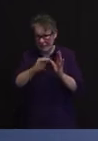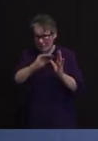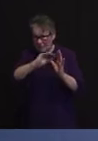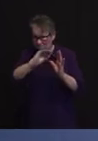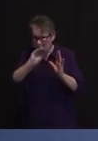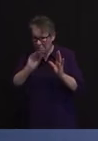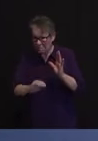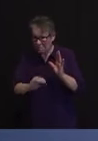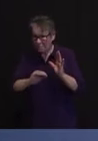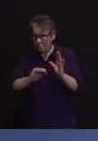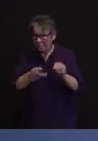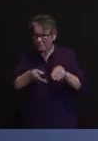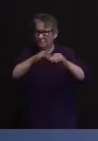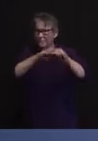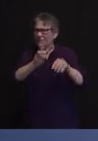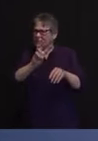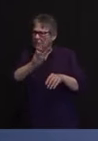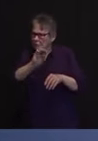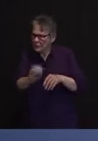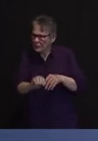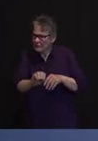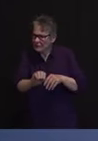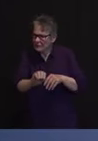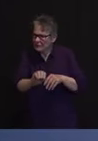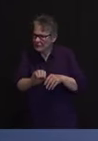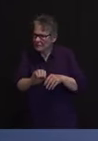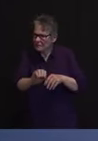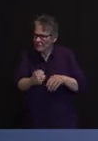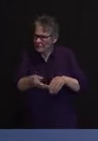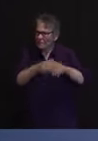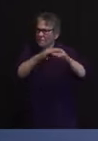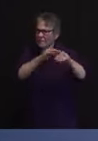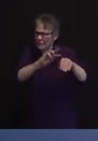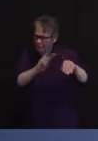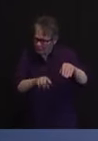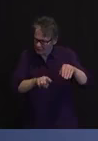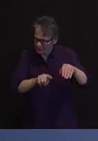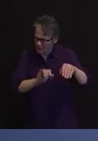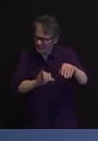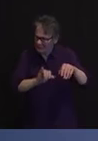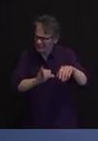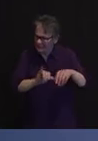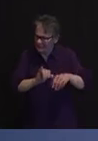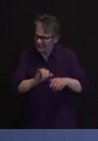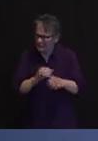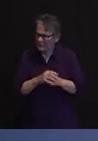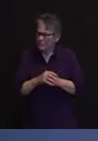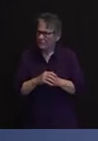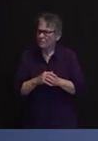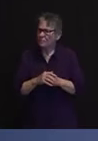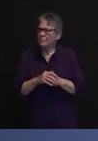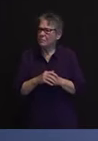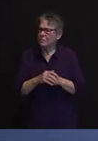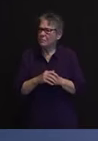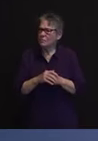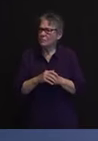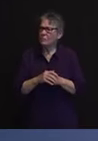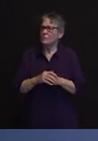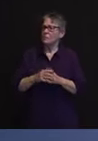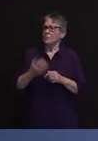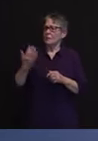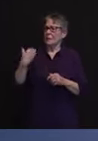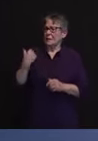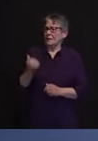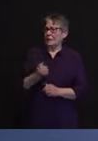On Saturday evening, the Department of Health sent out guidance to all of our hospitals on the allocation